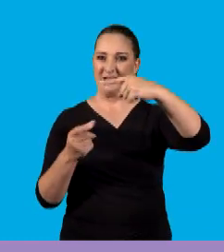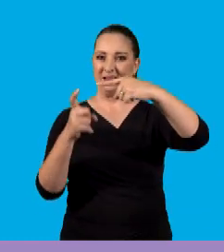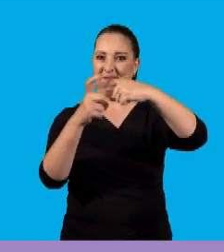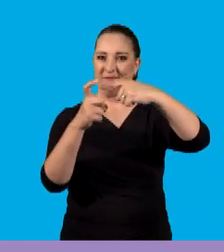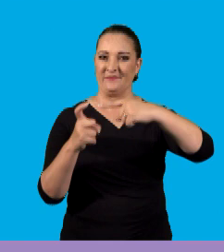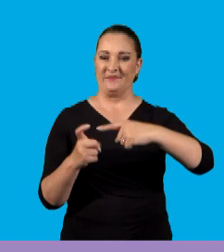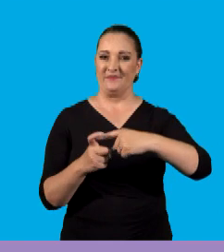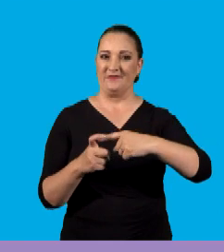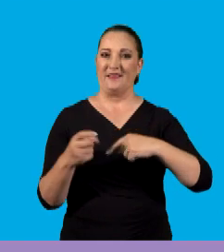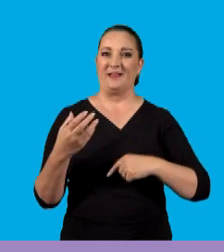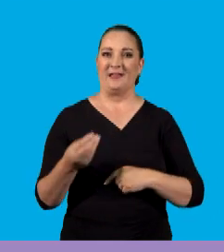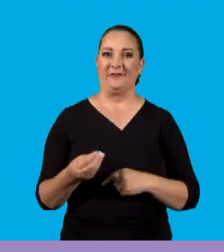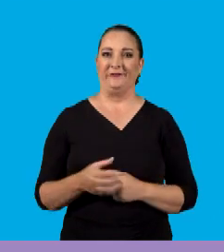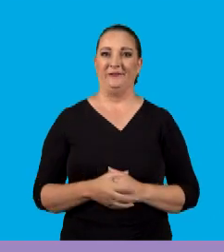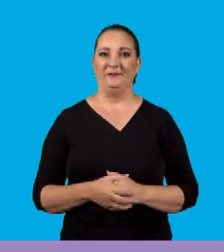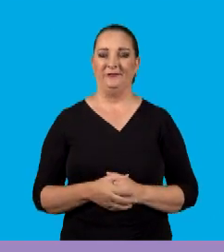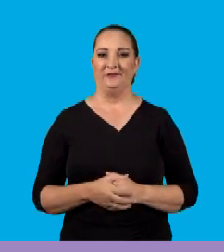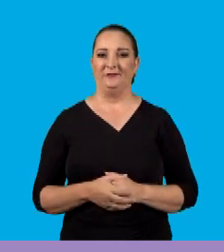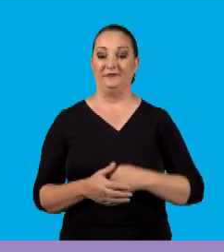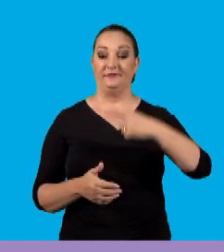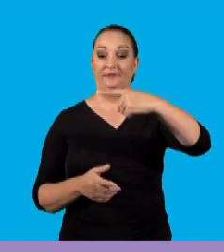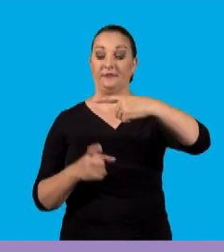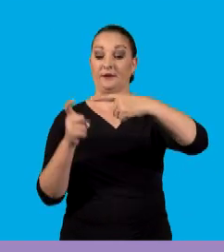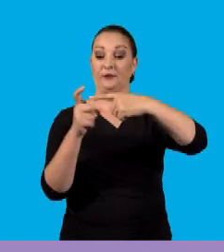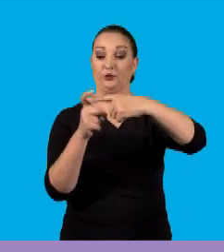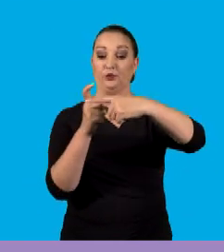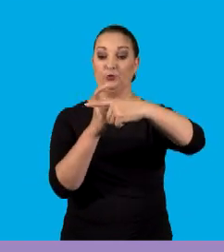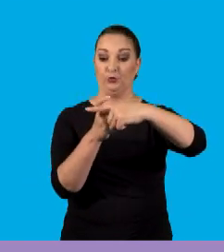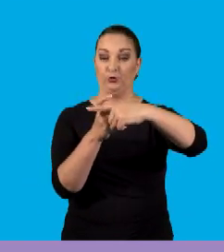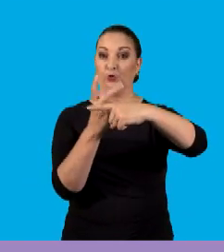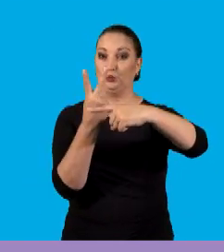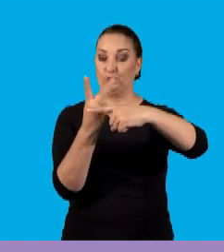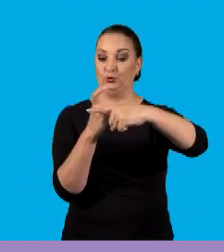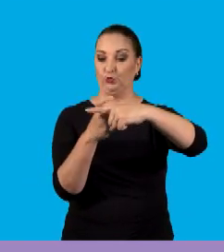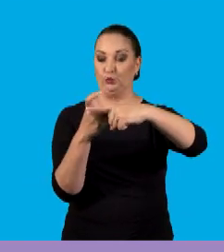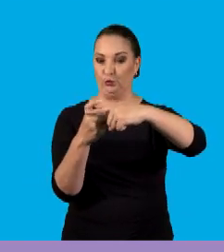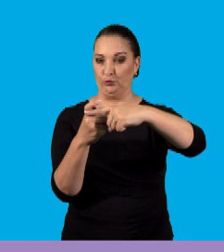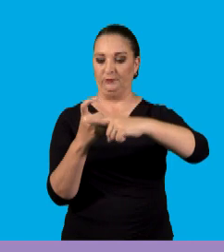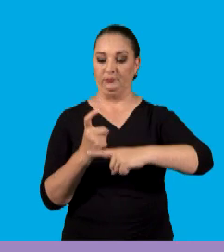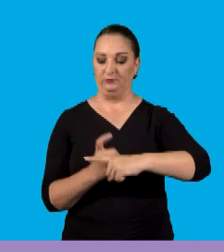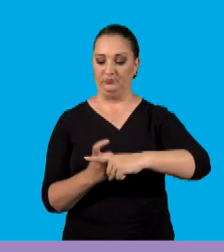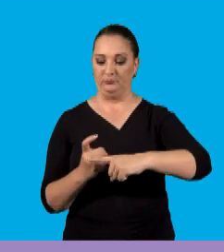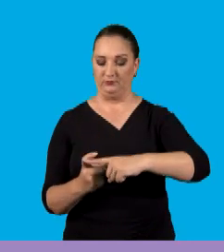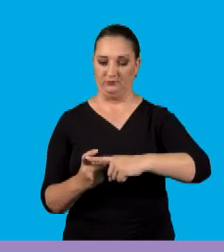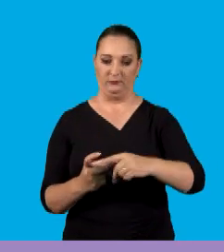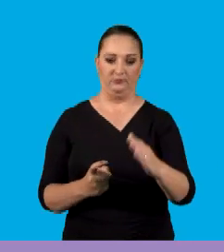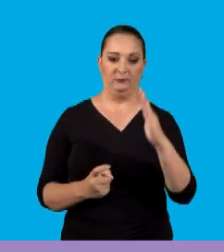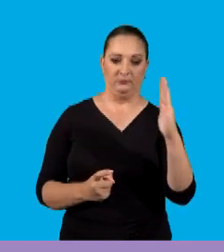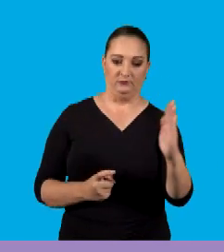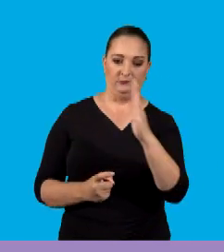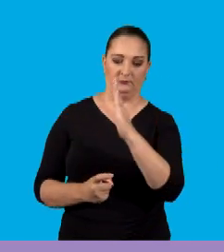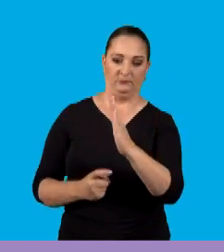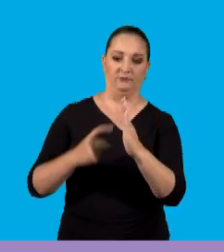and there, and I have single arrows there. So that means the lines that are vertical or almost